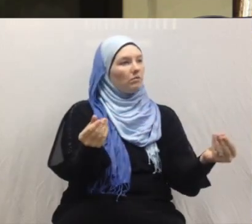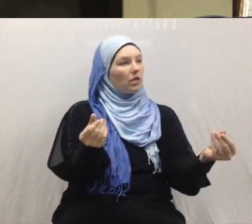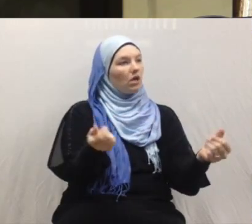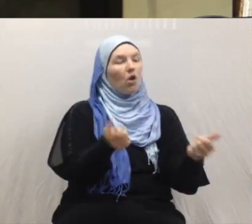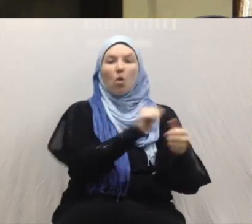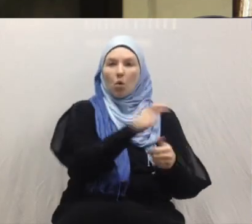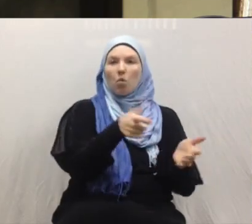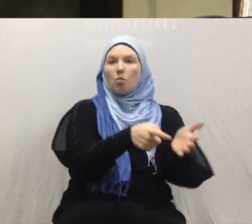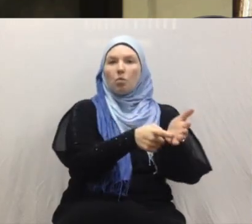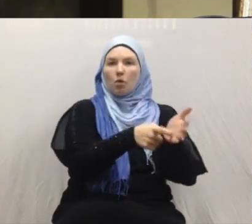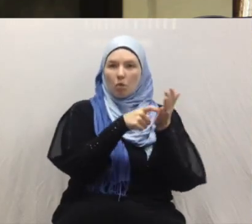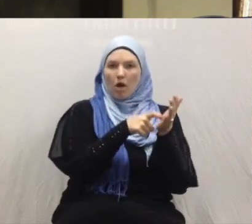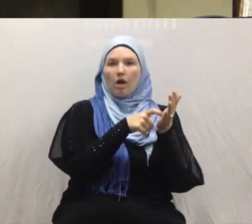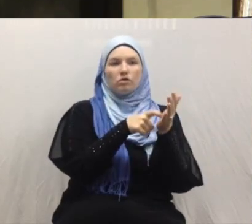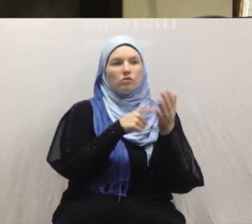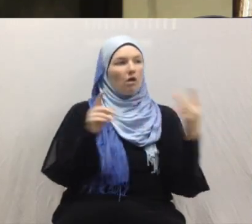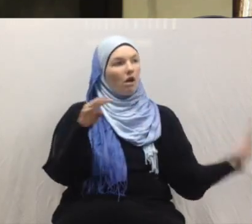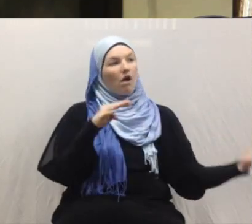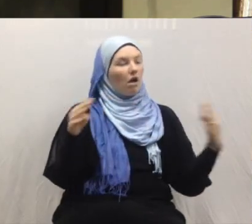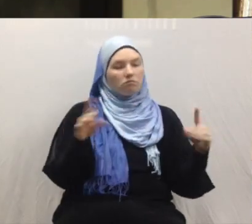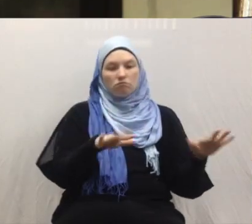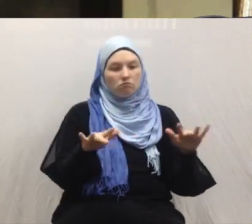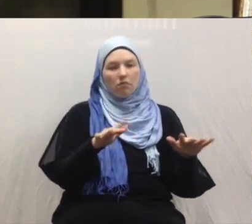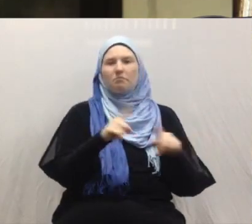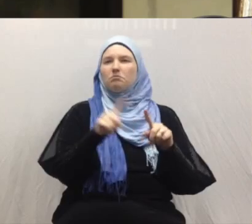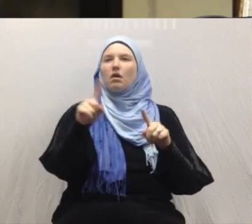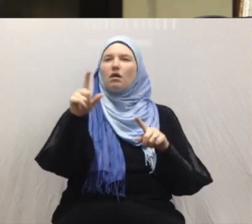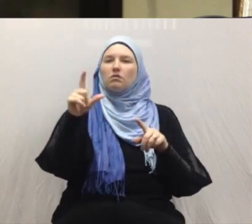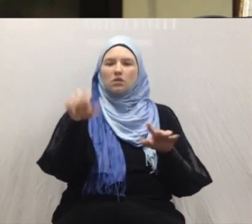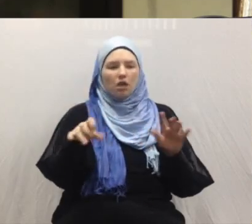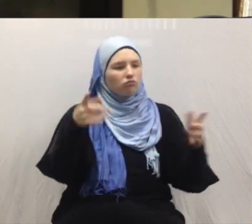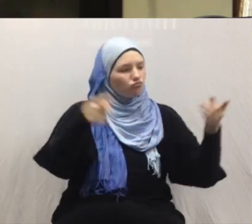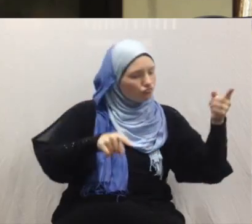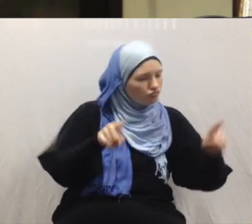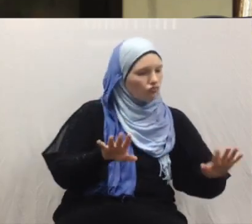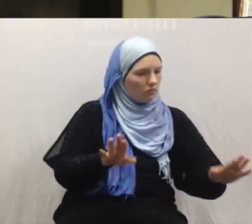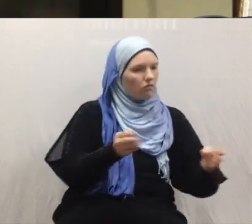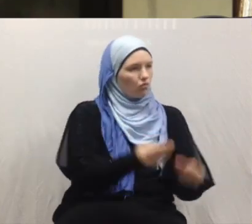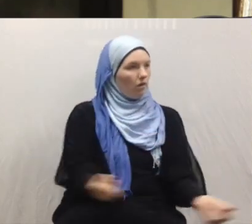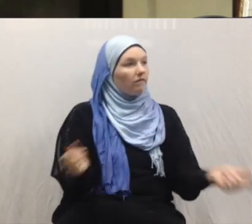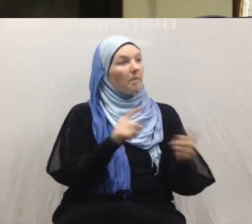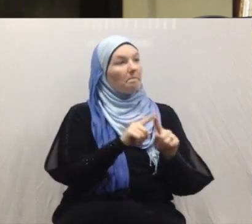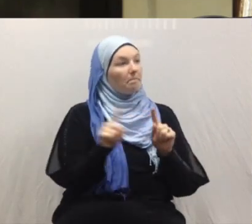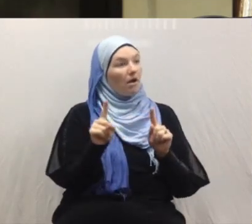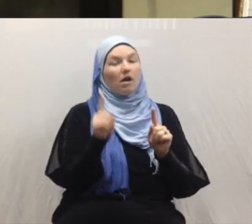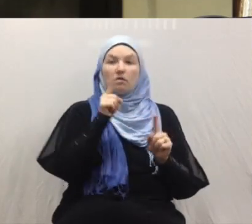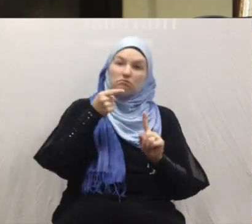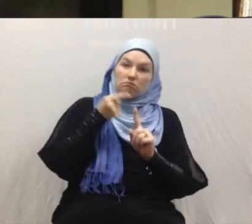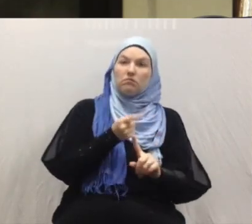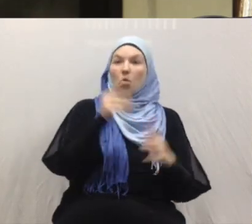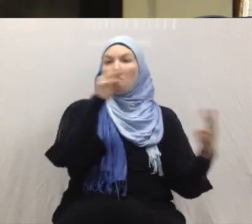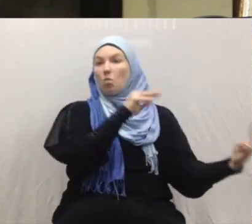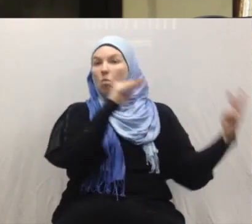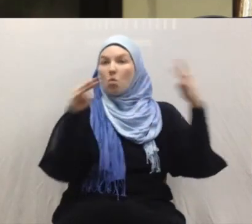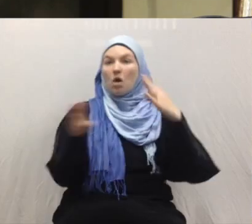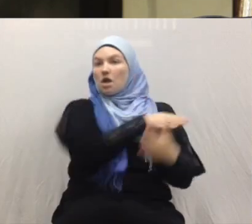The Muslims can take care of it. But if it is a war against the security of Medina, or against the deen of the Muslims,